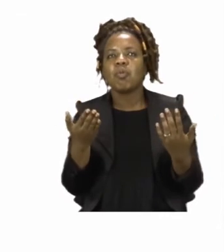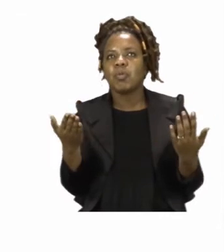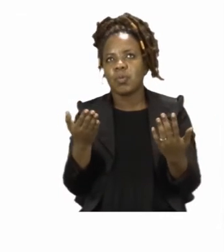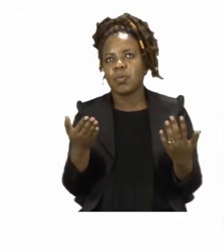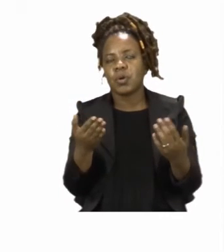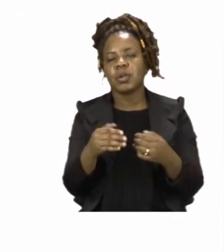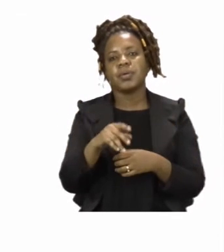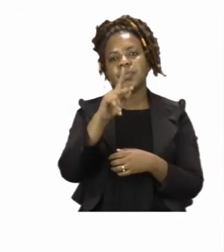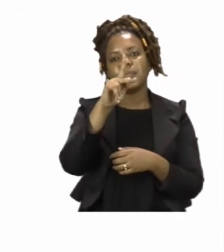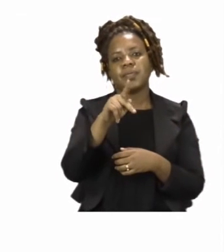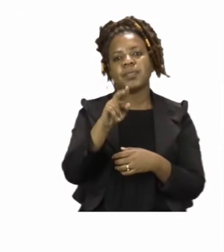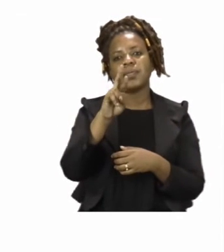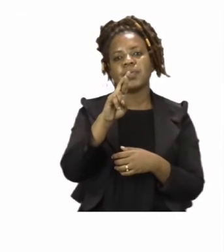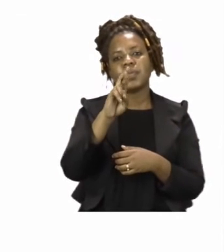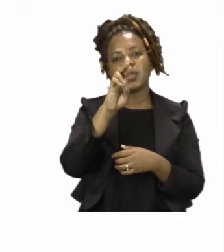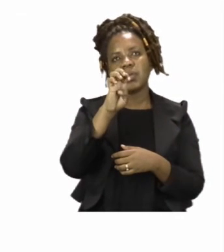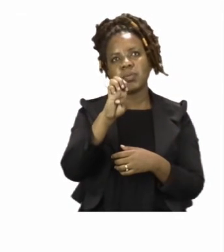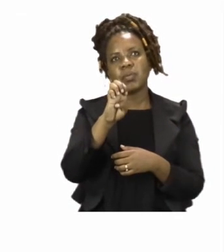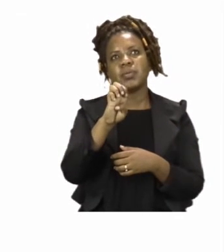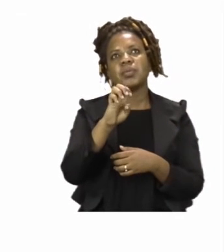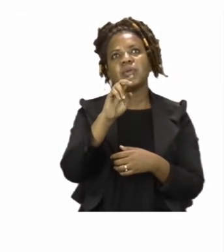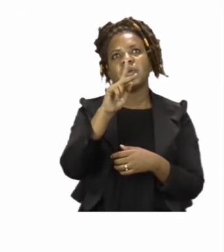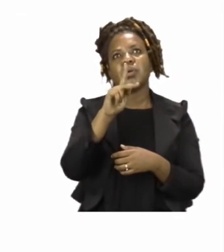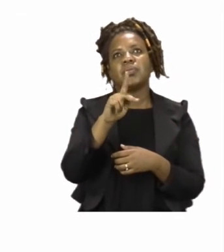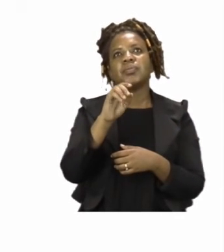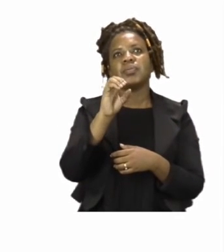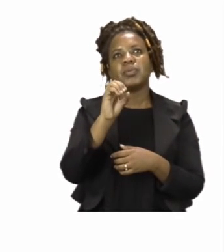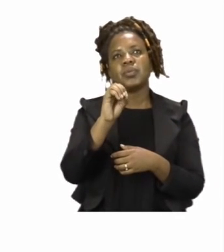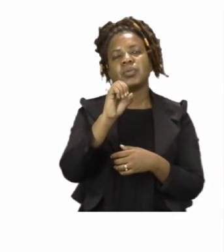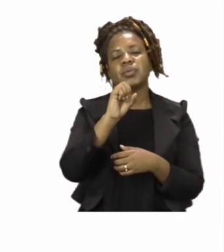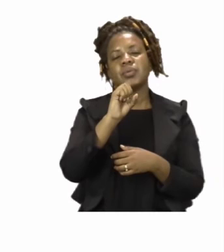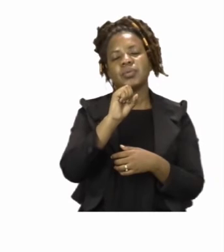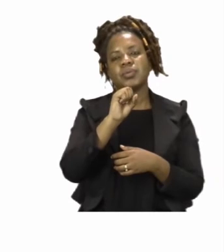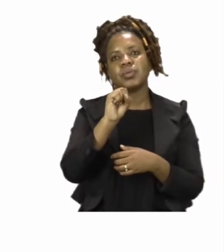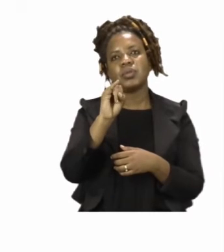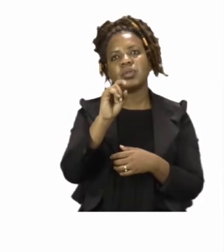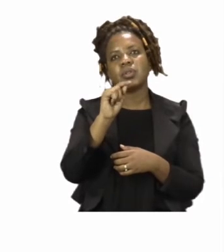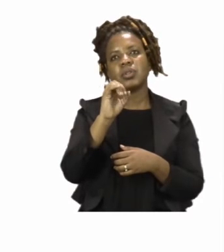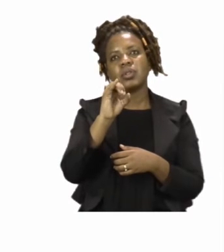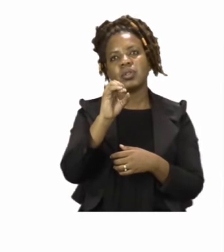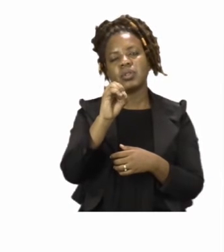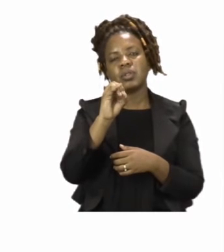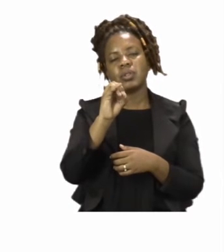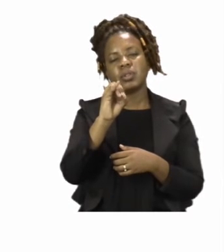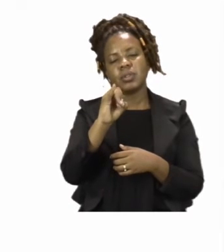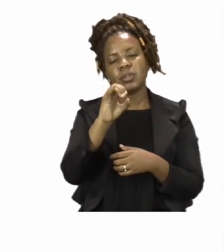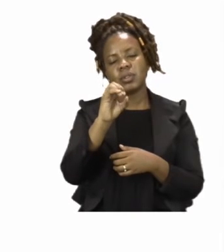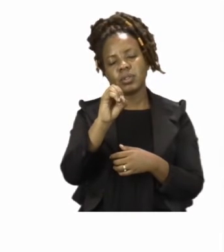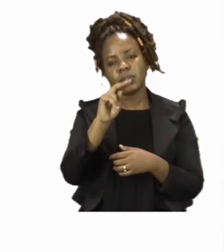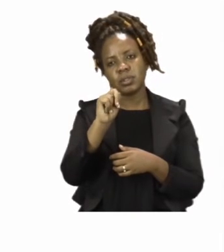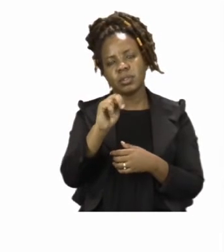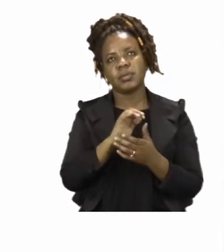are easy to understand. The first thing you need to know is what are the prepositions? Remember,